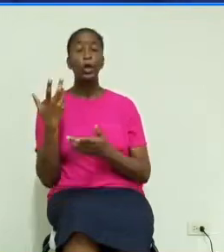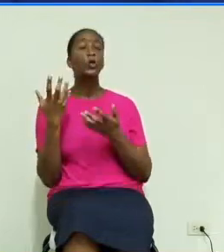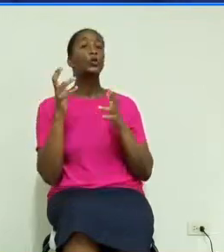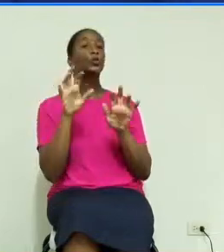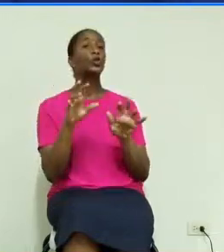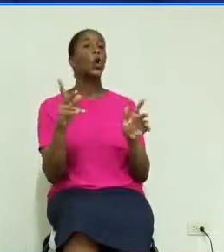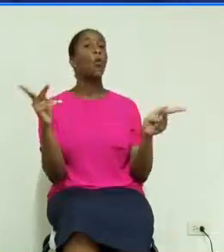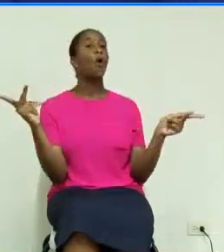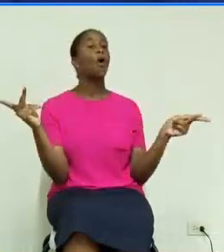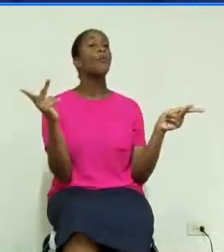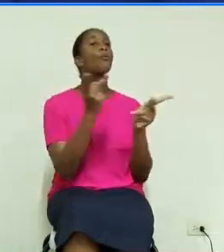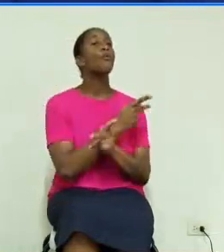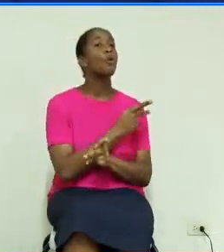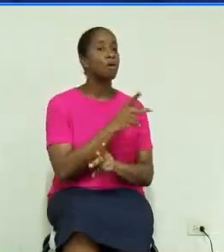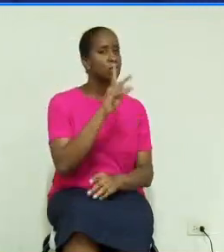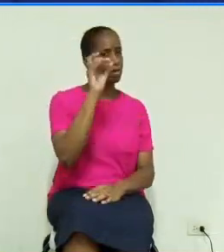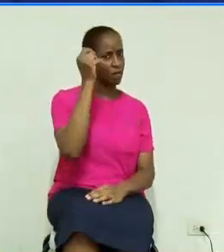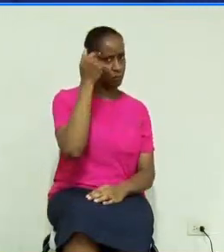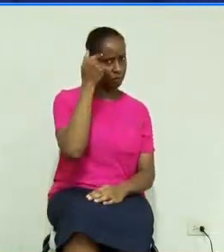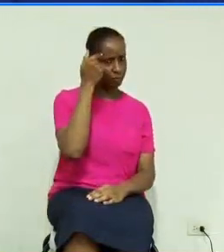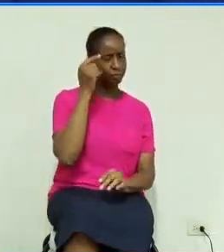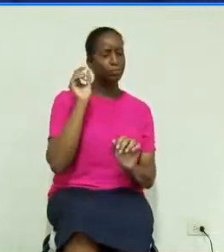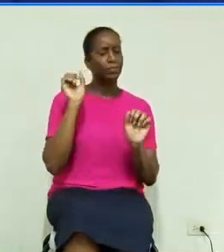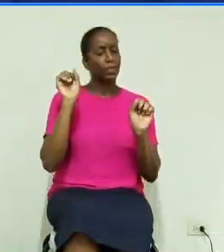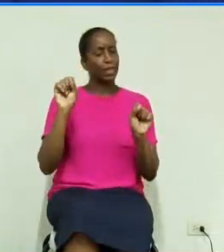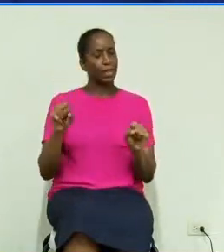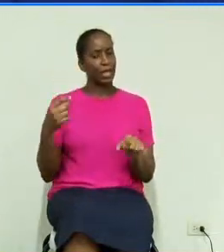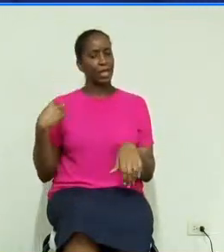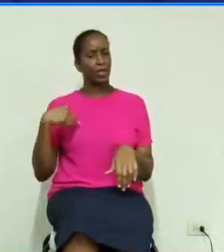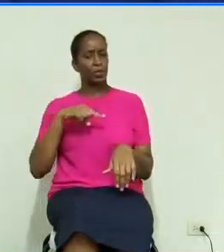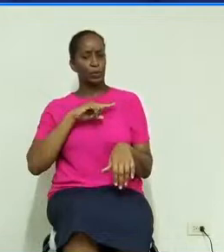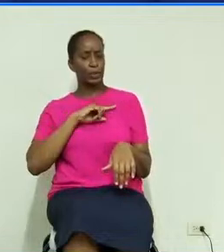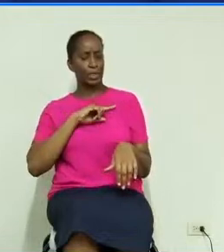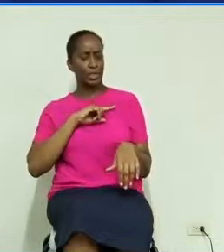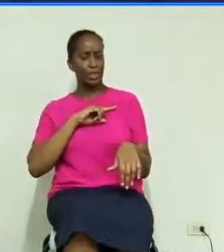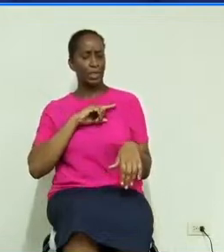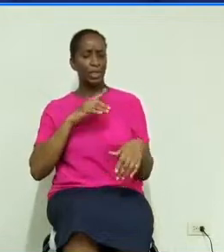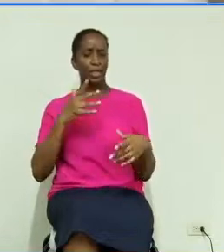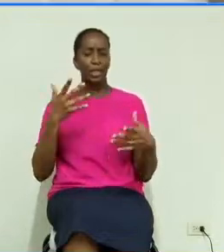us moving forward? And I think on this note, I'll end my presentation.